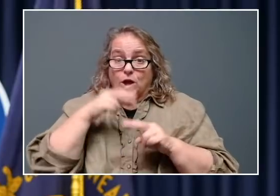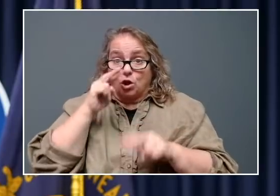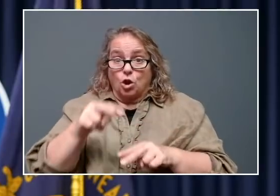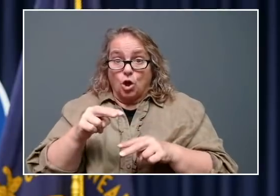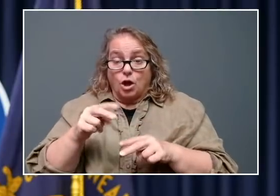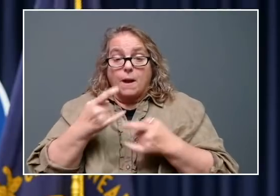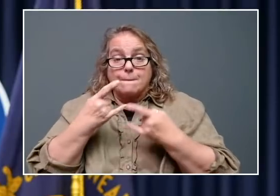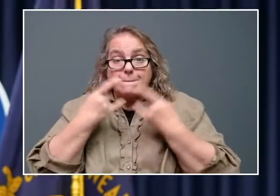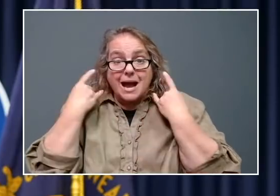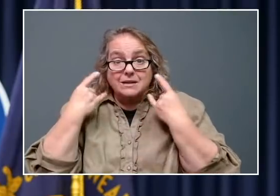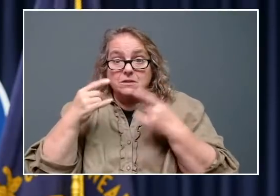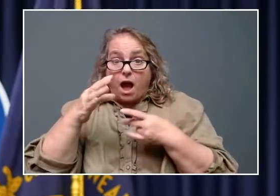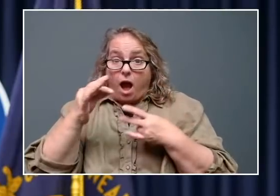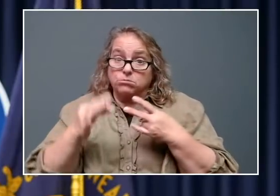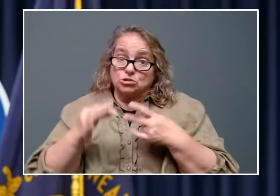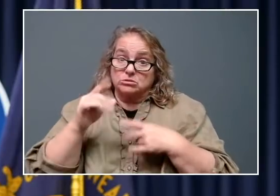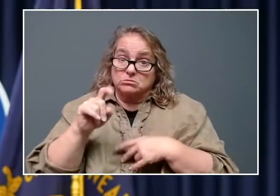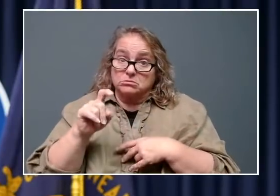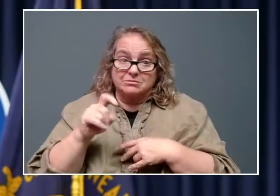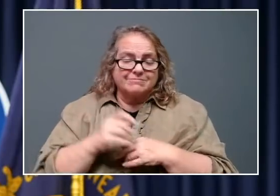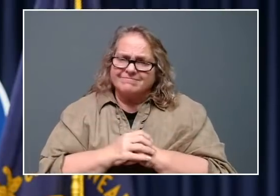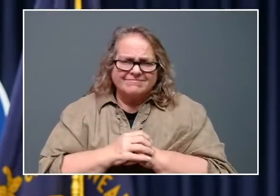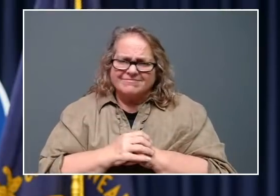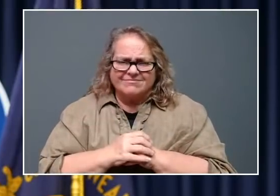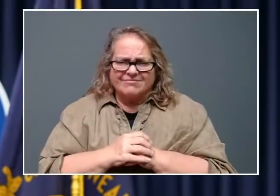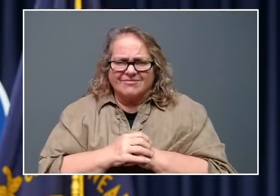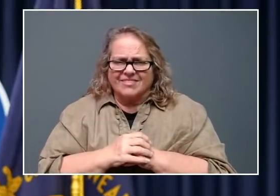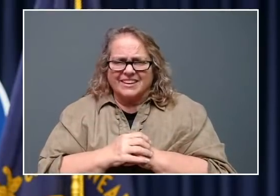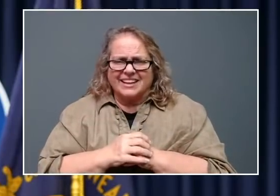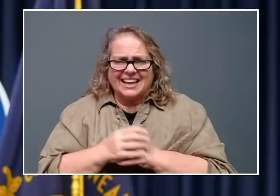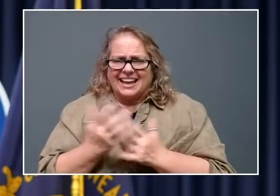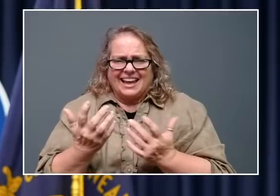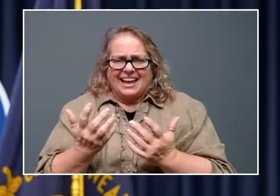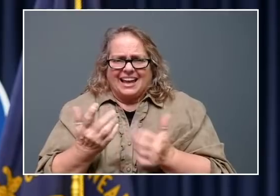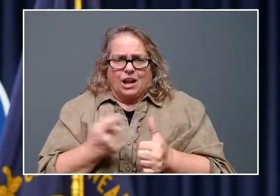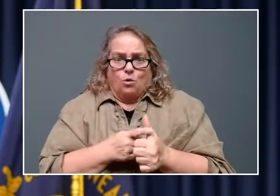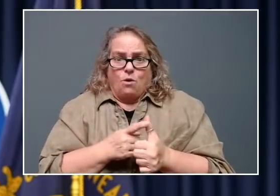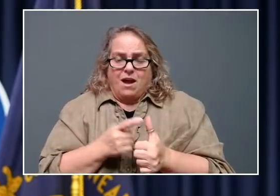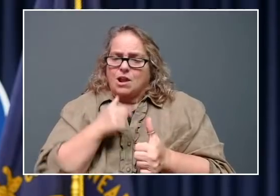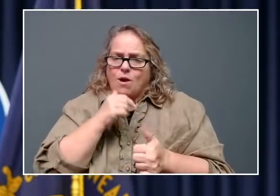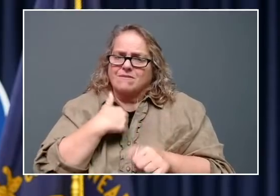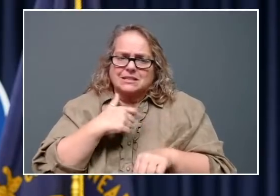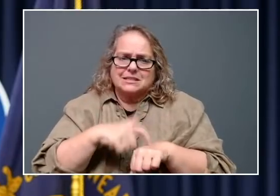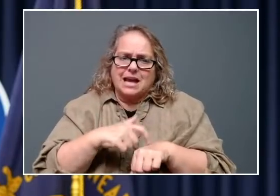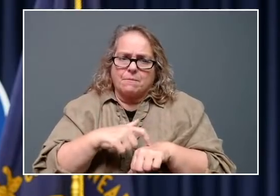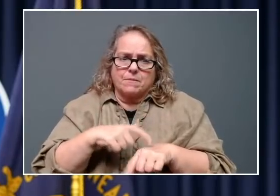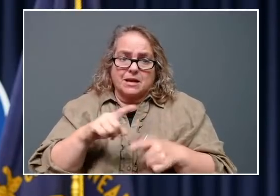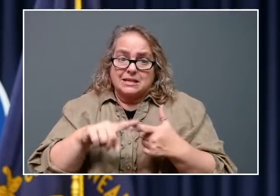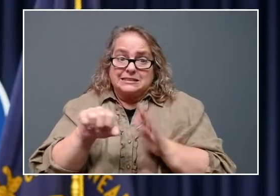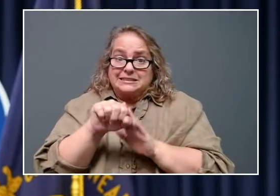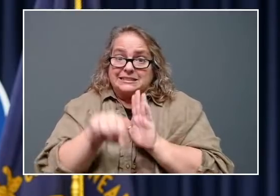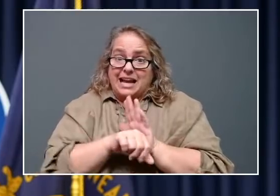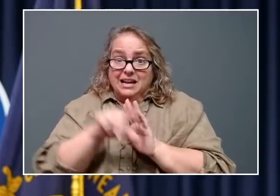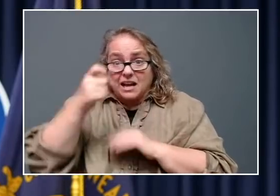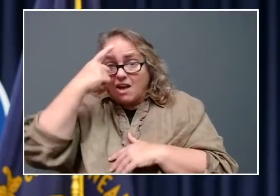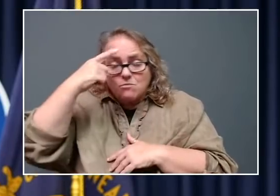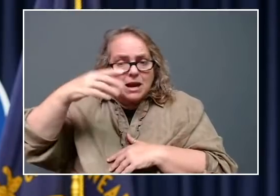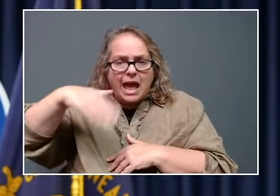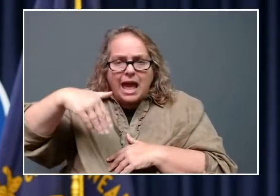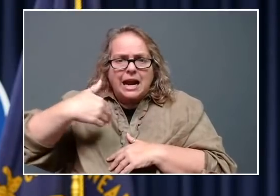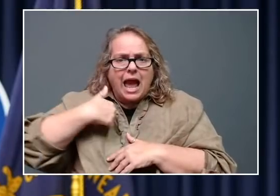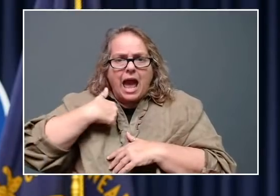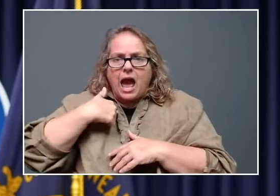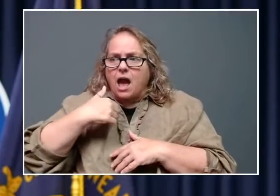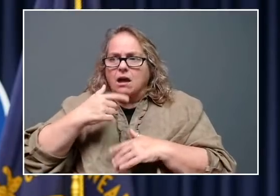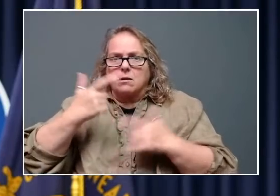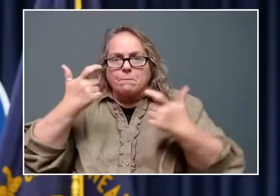number two, it's protected my workforce. You know, we haven't had one significant outbreak in state government since we went to it, meaning all those services we